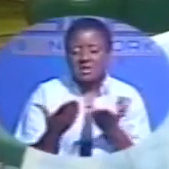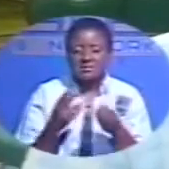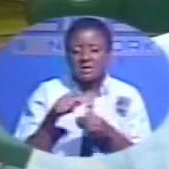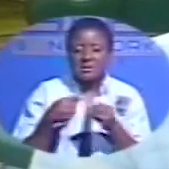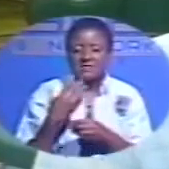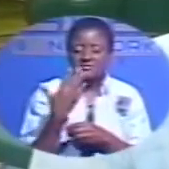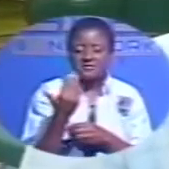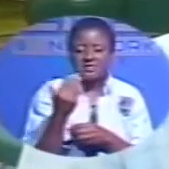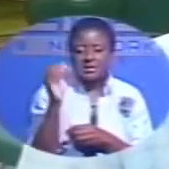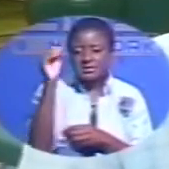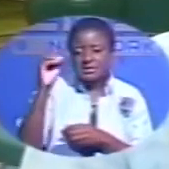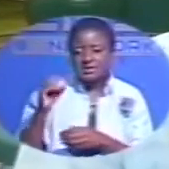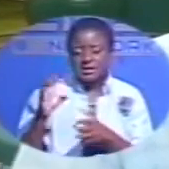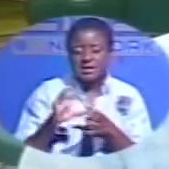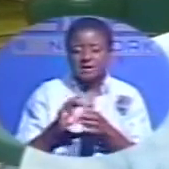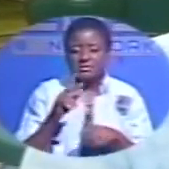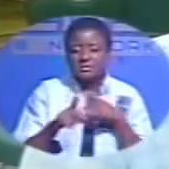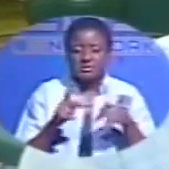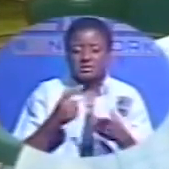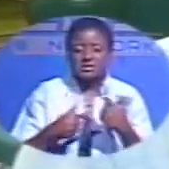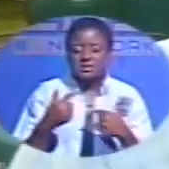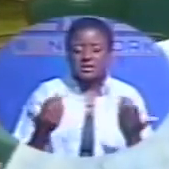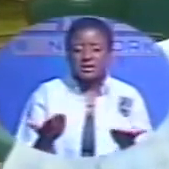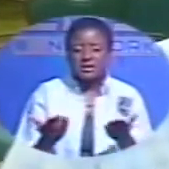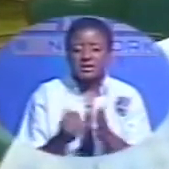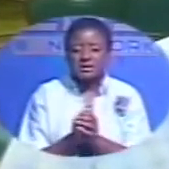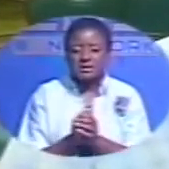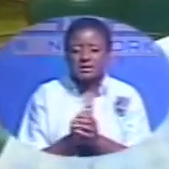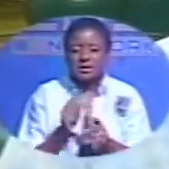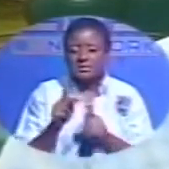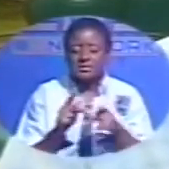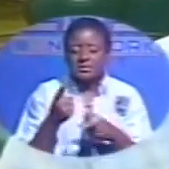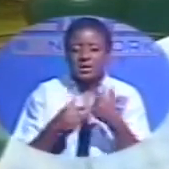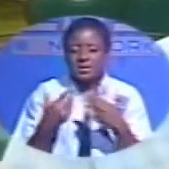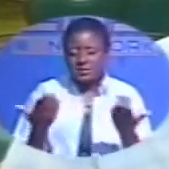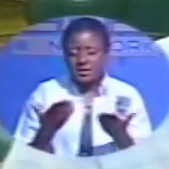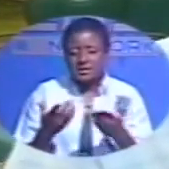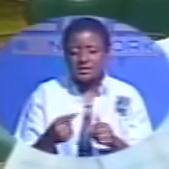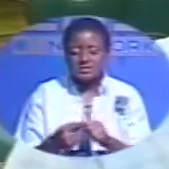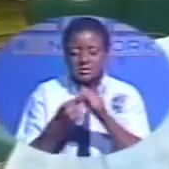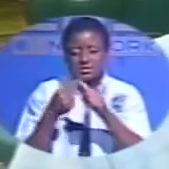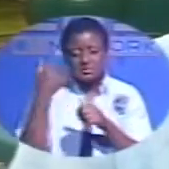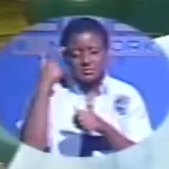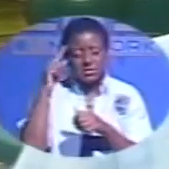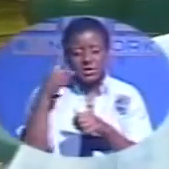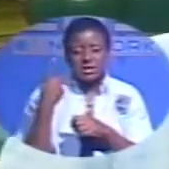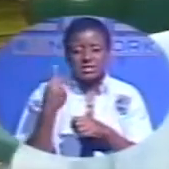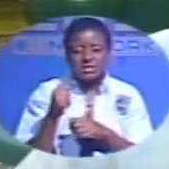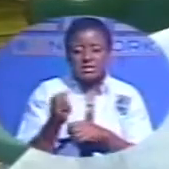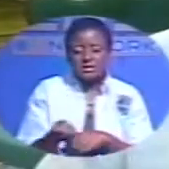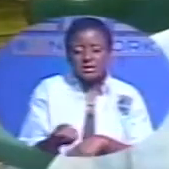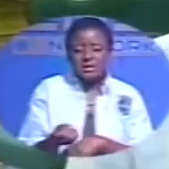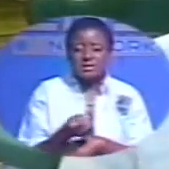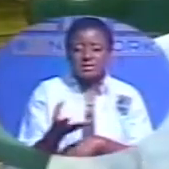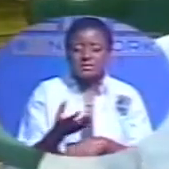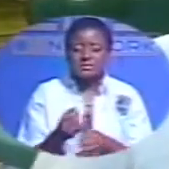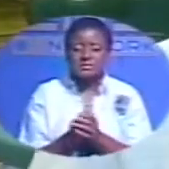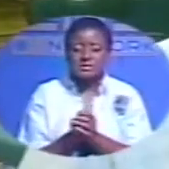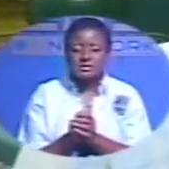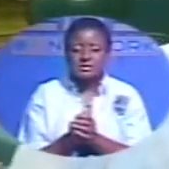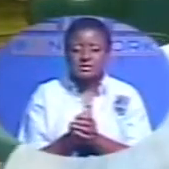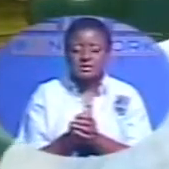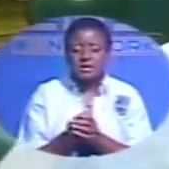that that's people who, those numbers that I just mentioned, are people who are coming here specifically because of the gaming. There are numerous other